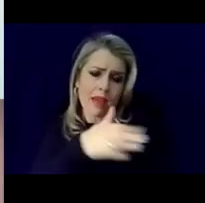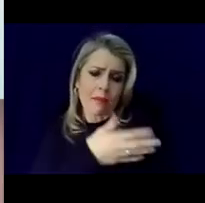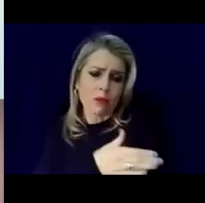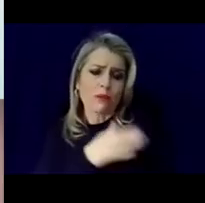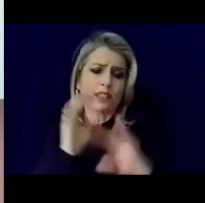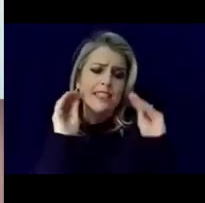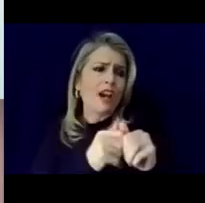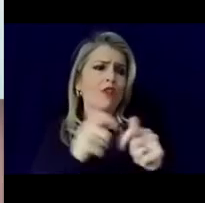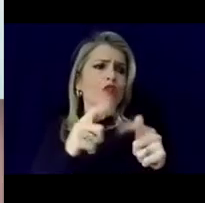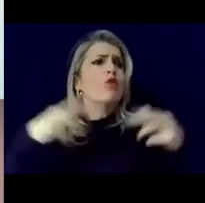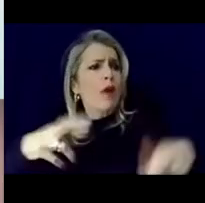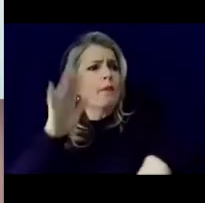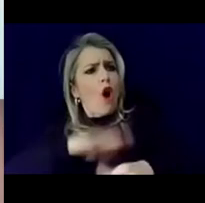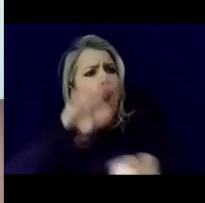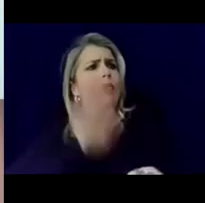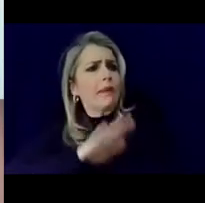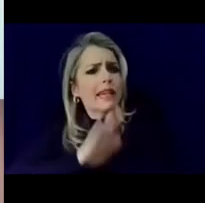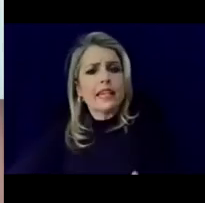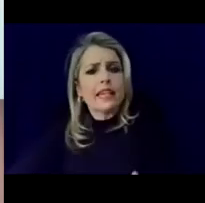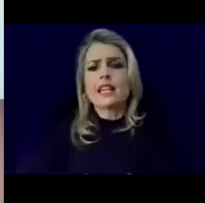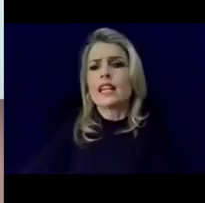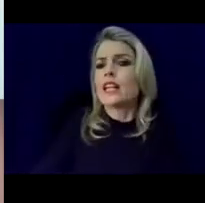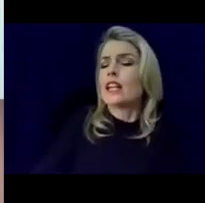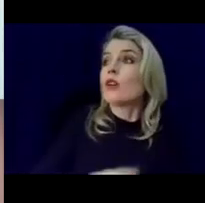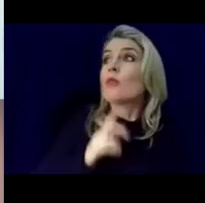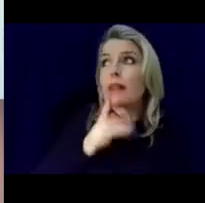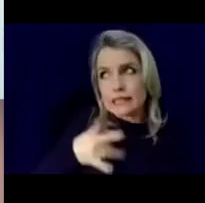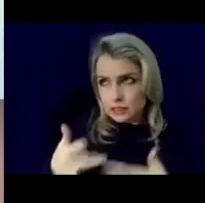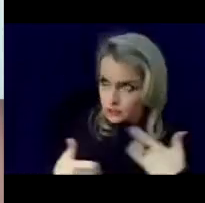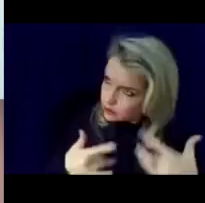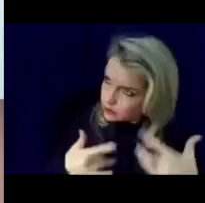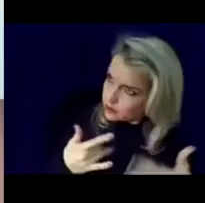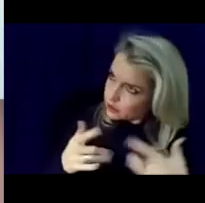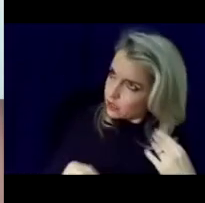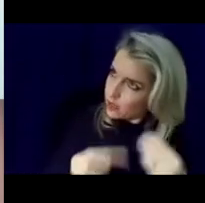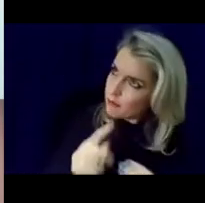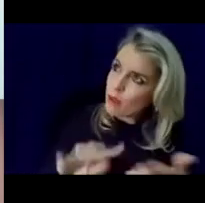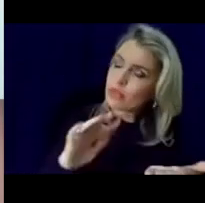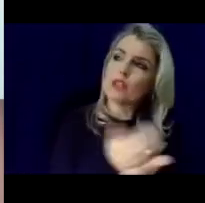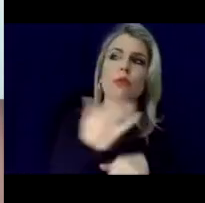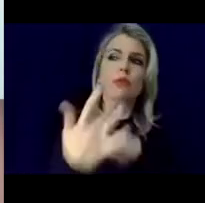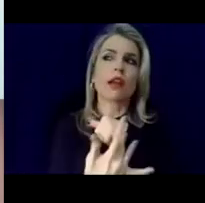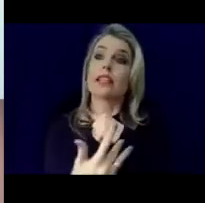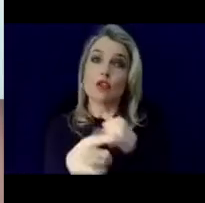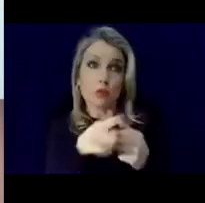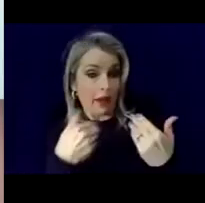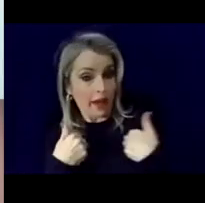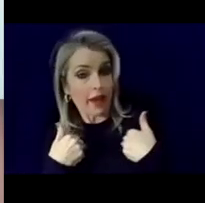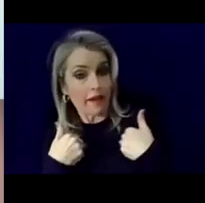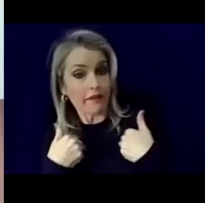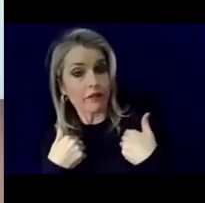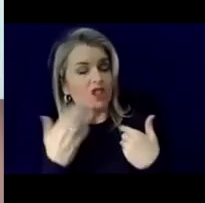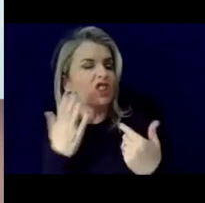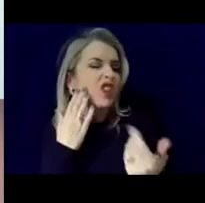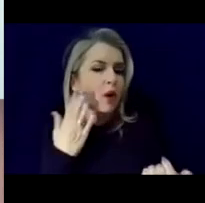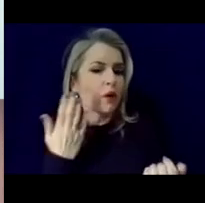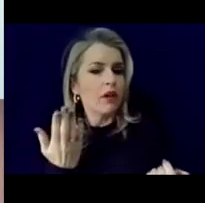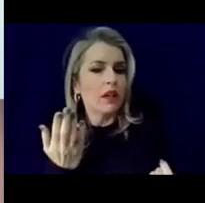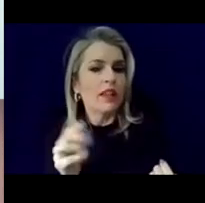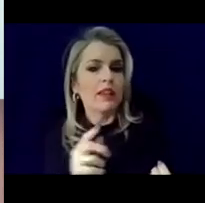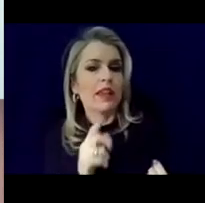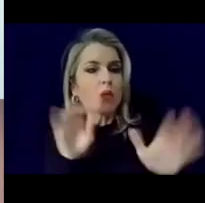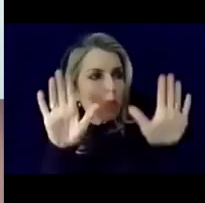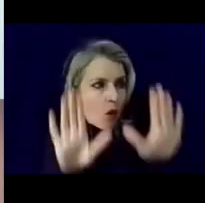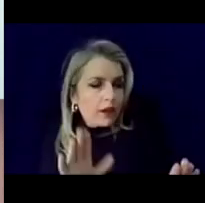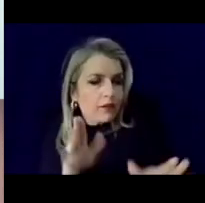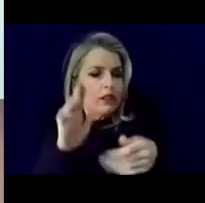how to rap on beat. We're really excited about the new techniques you got going on to, you know. Strict tempo